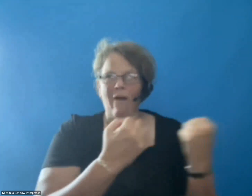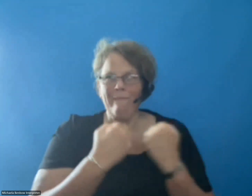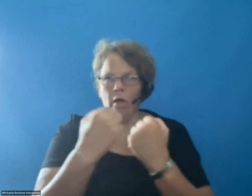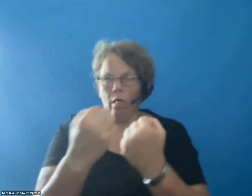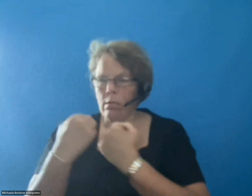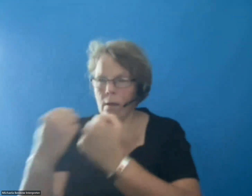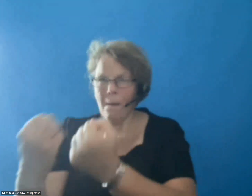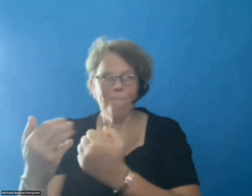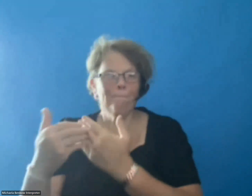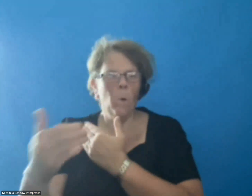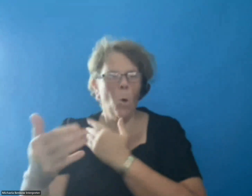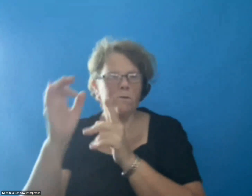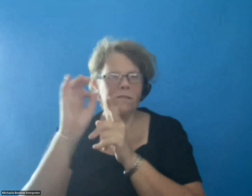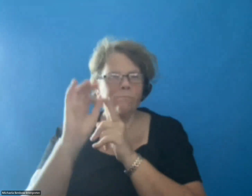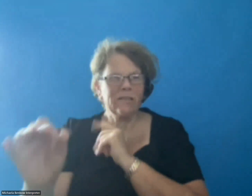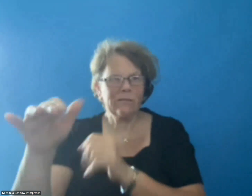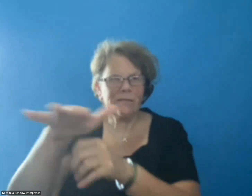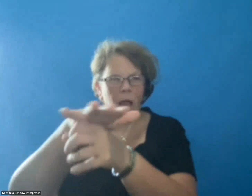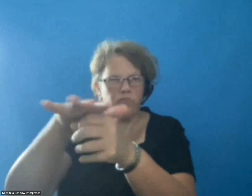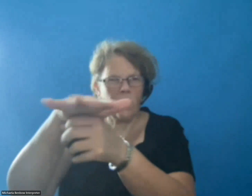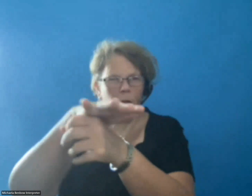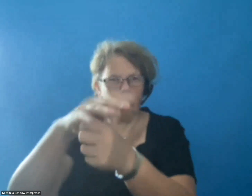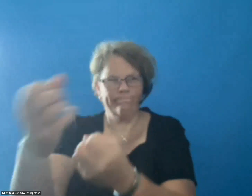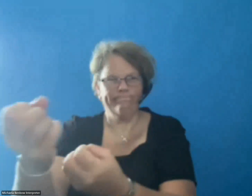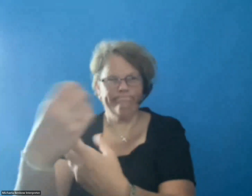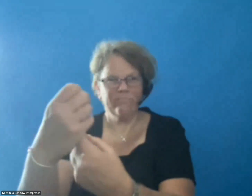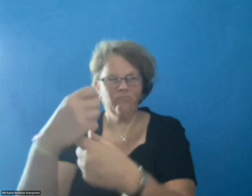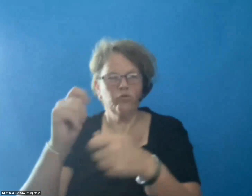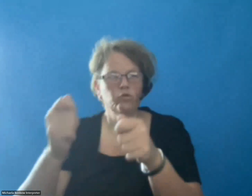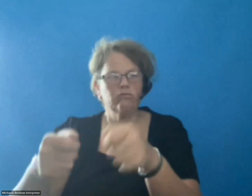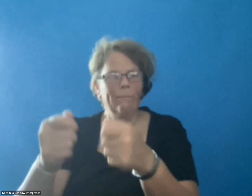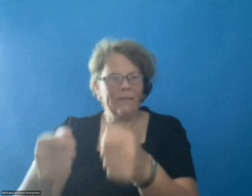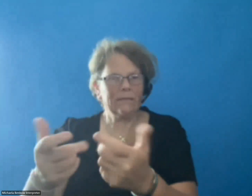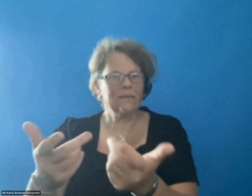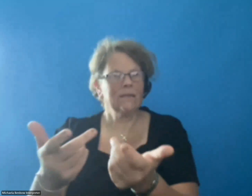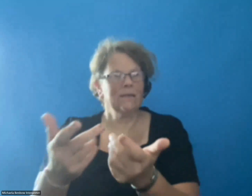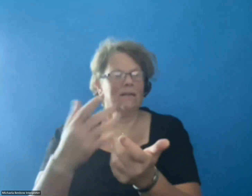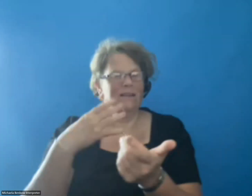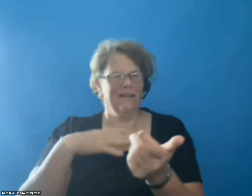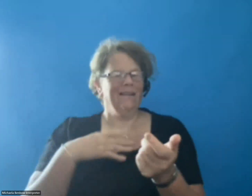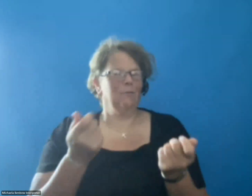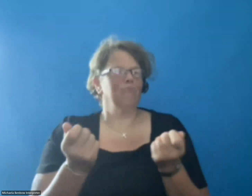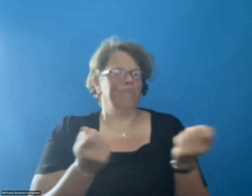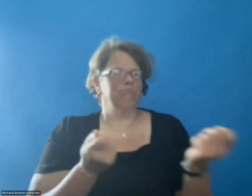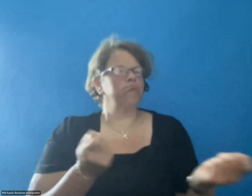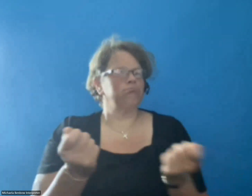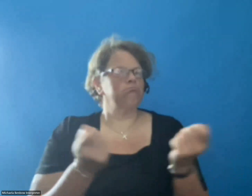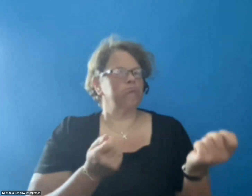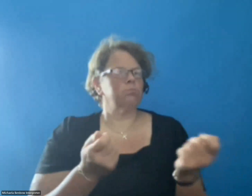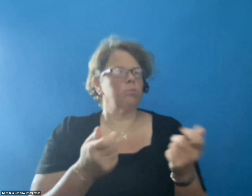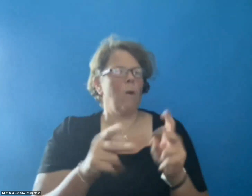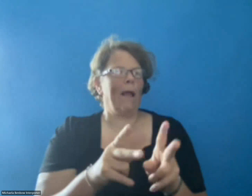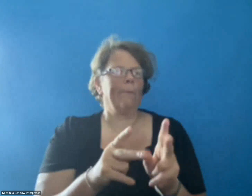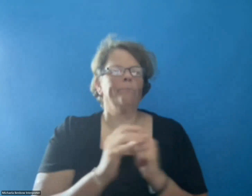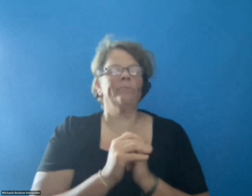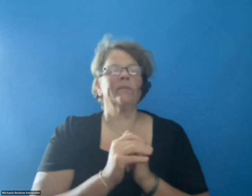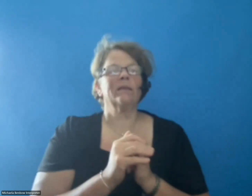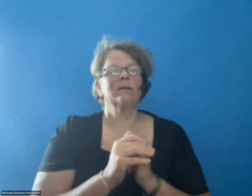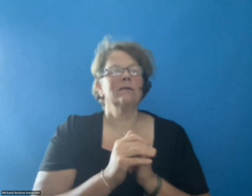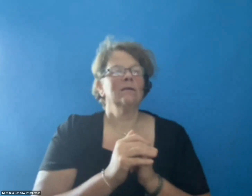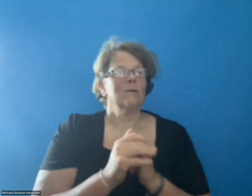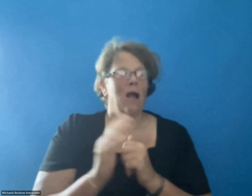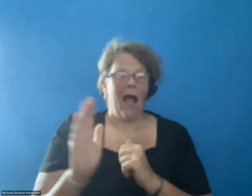more specialist centres and more specialist input, have that sort of coordinated, joined up approach, and some of the outcomes that we've all